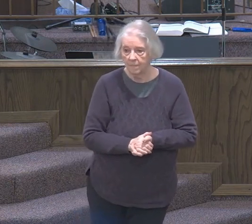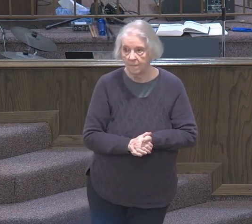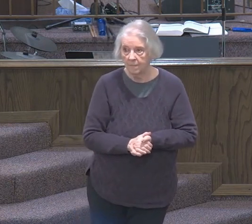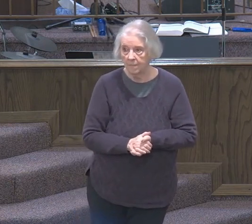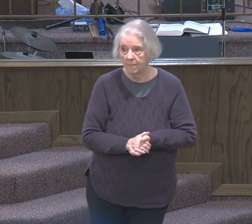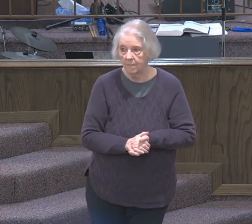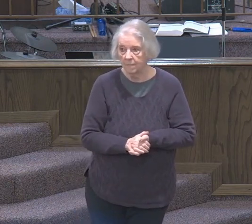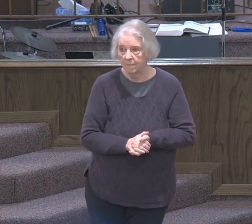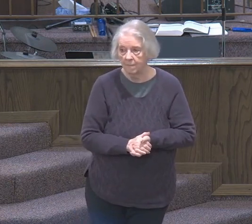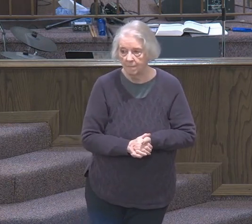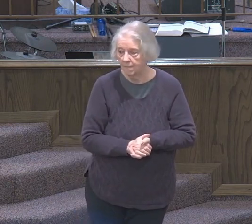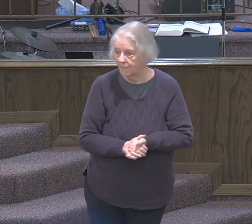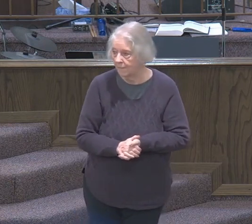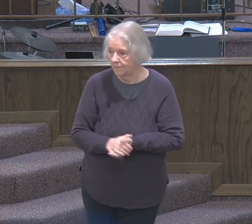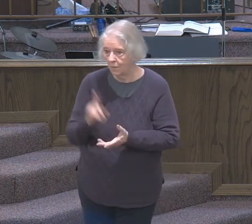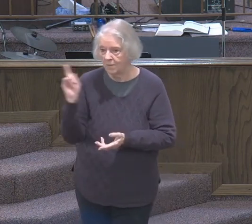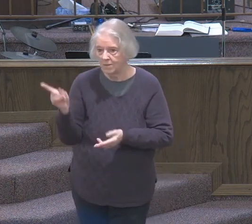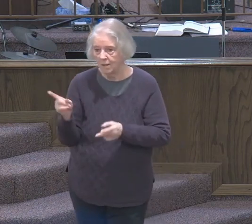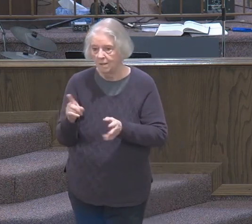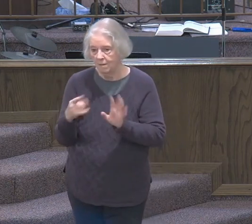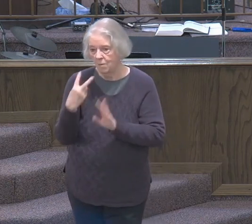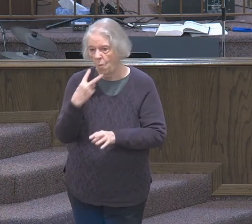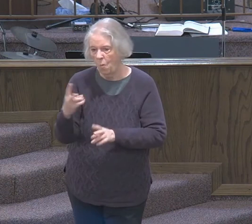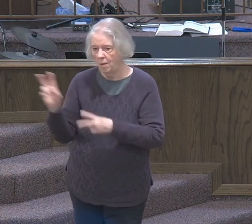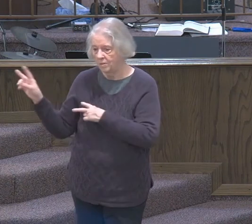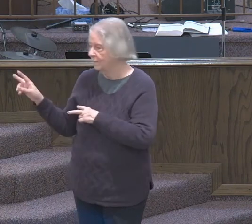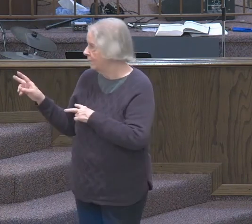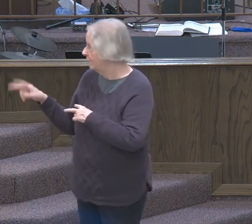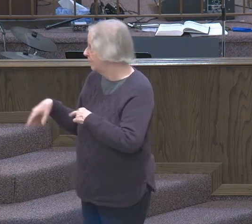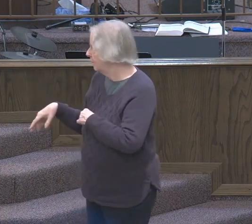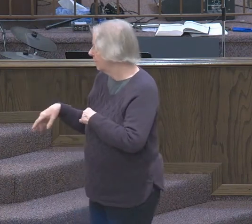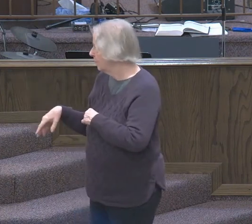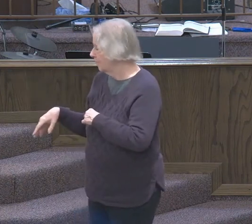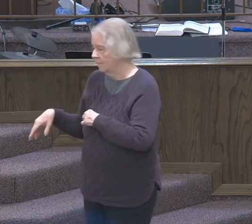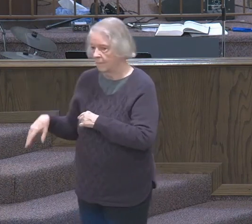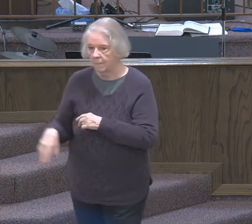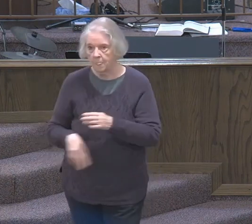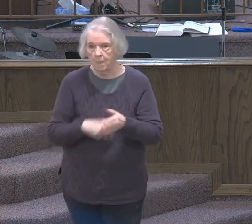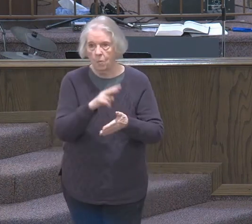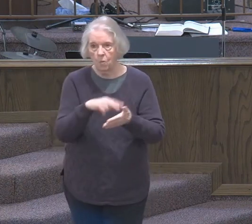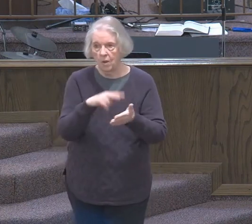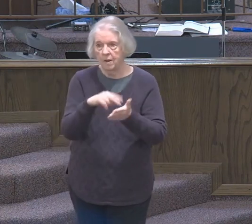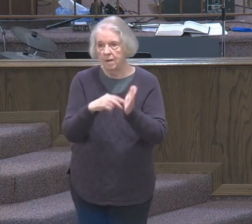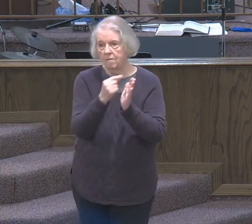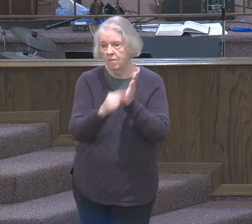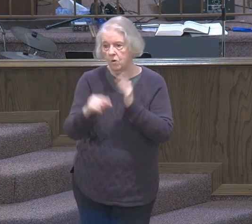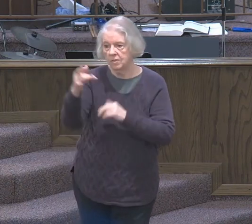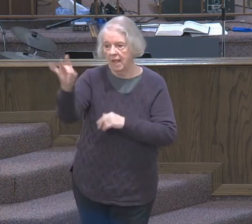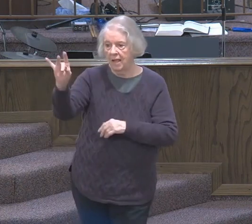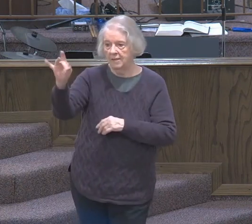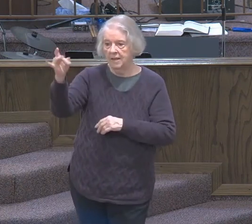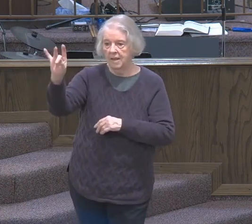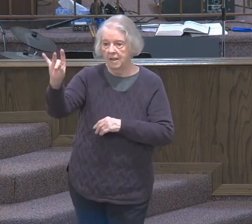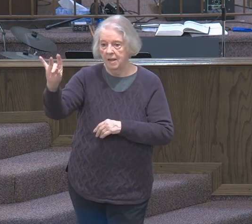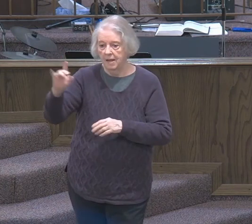Hopefully, I can get up. What does this look like? Read it again. Verse 18. Jehoshaphat bowed